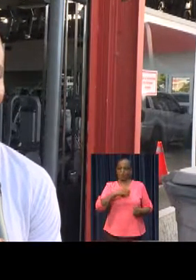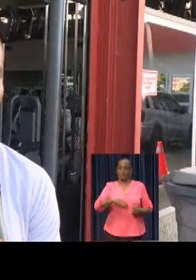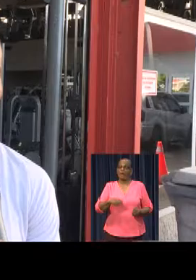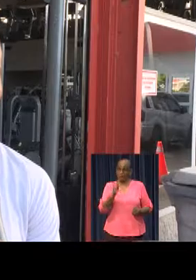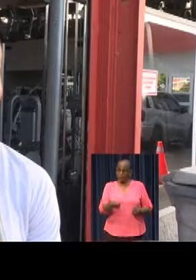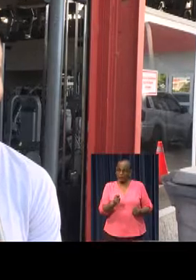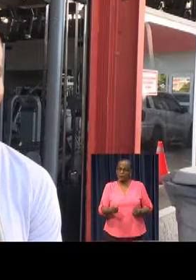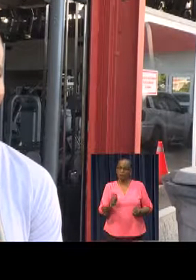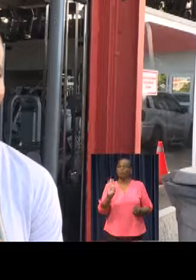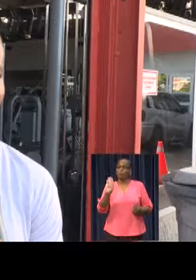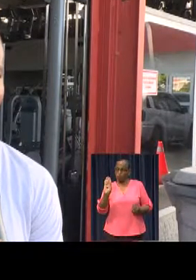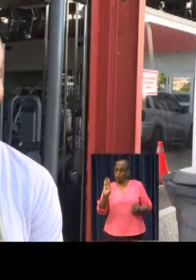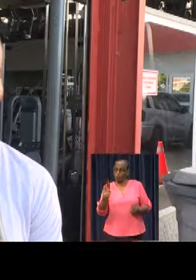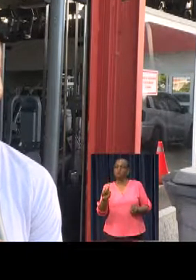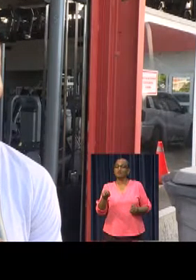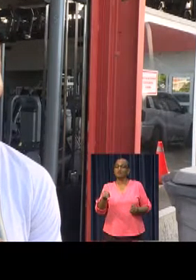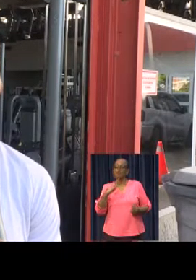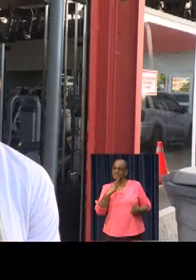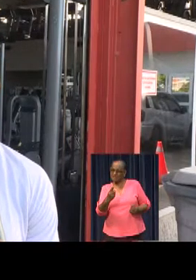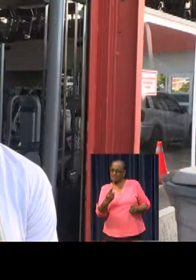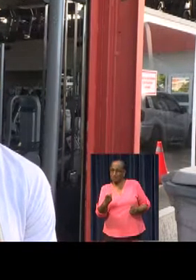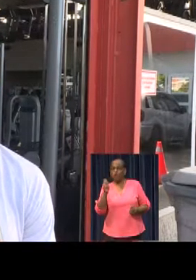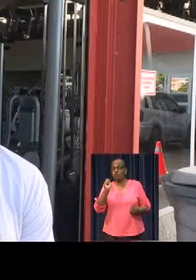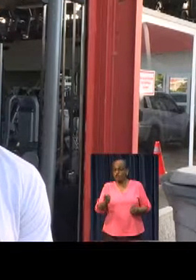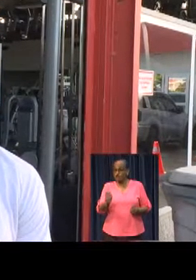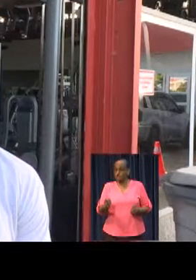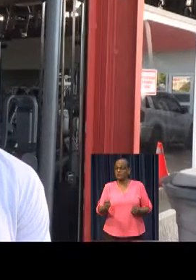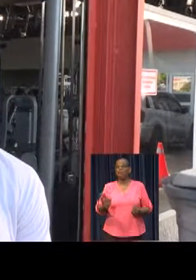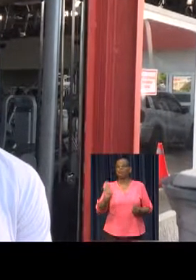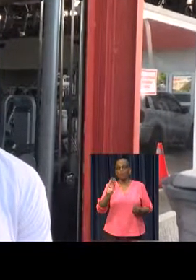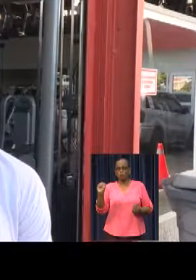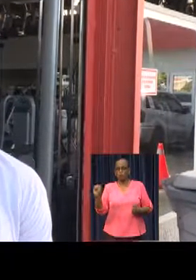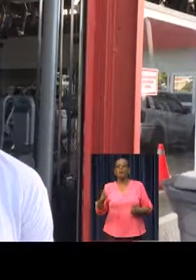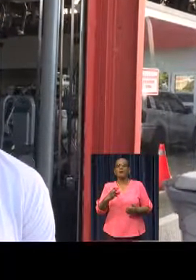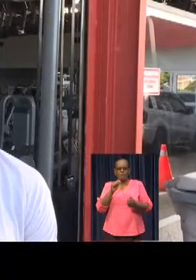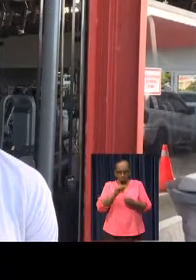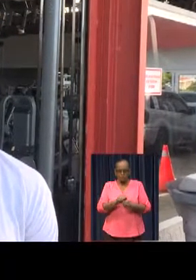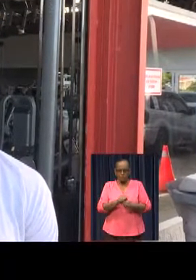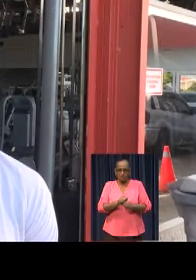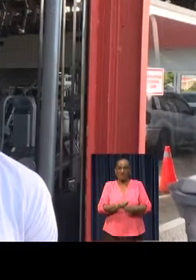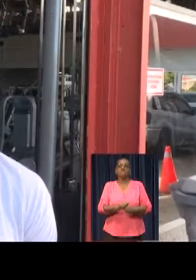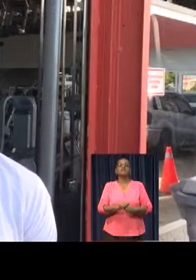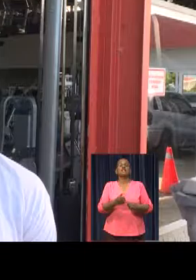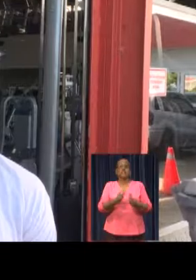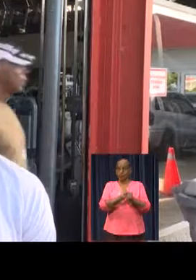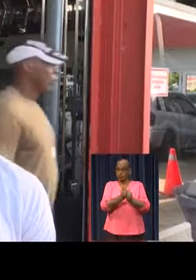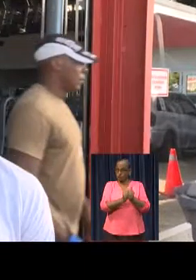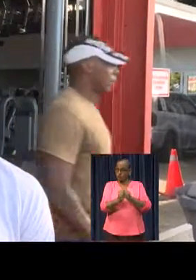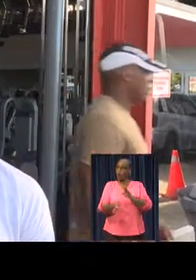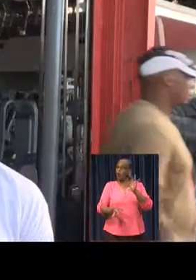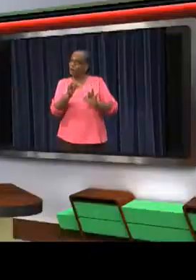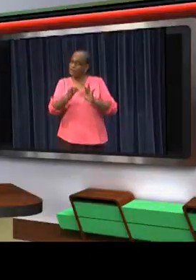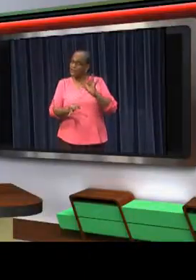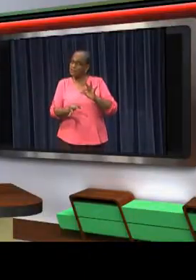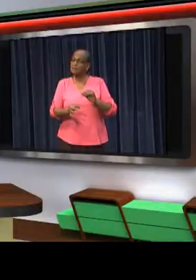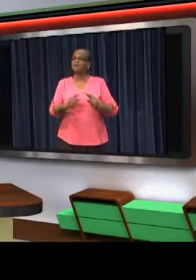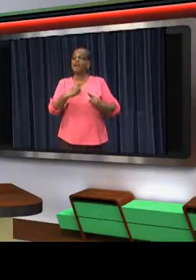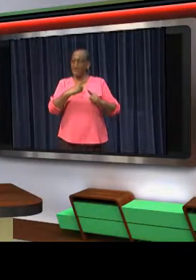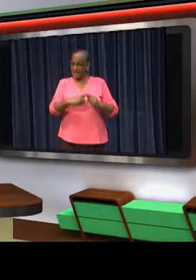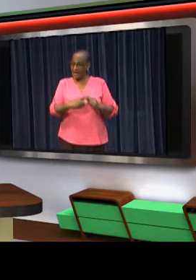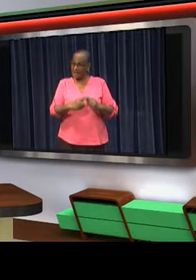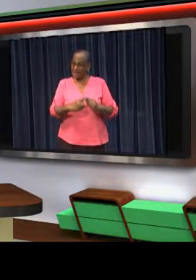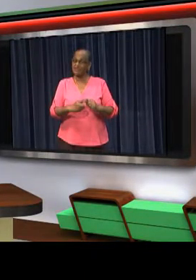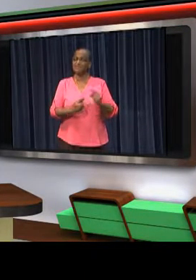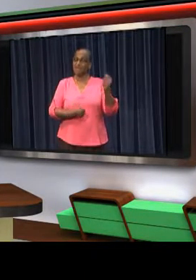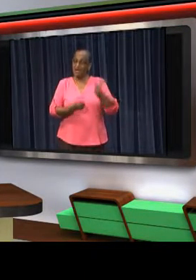Hellings, president of the union, is still of the view that the sports test and being in possession of a